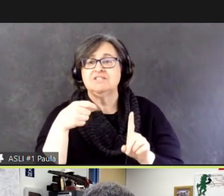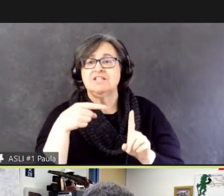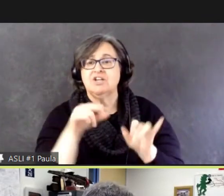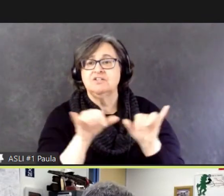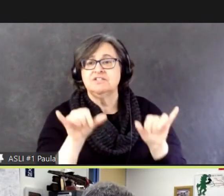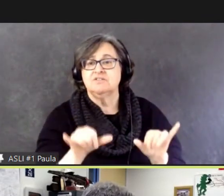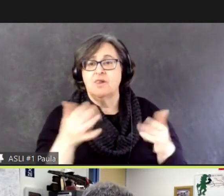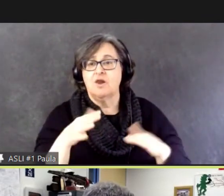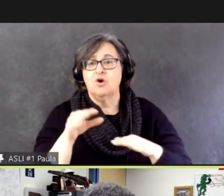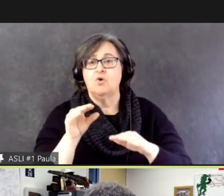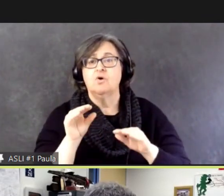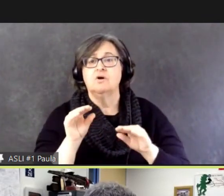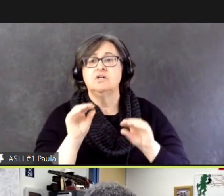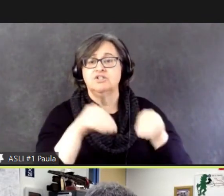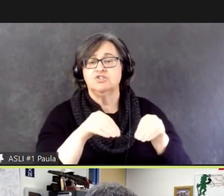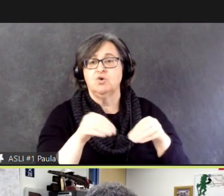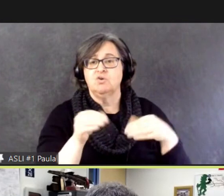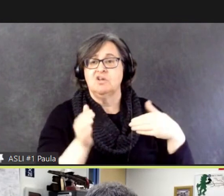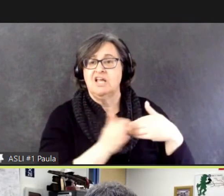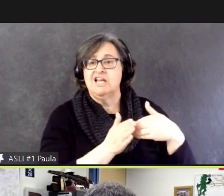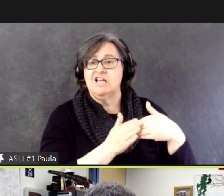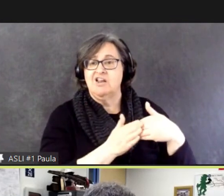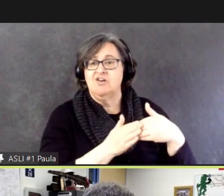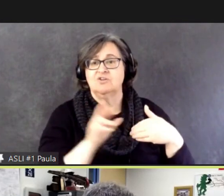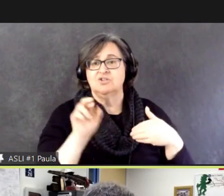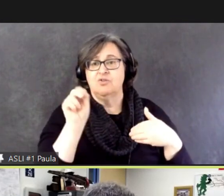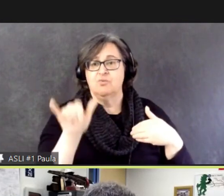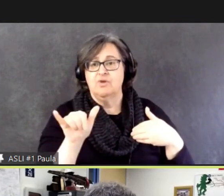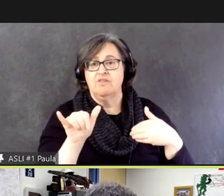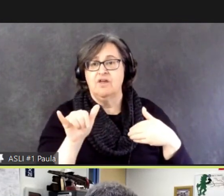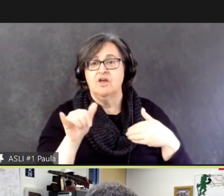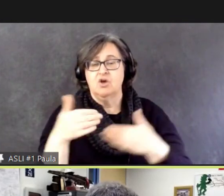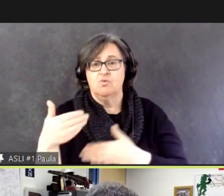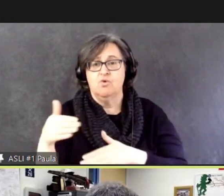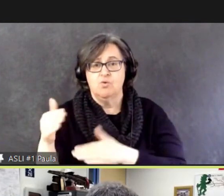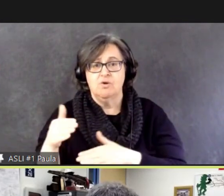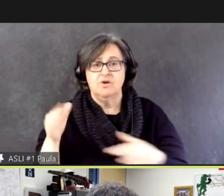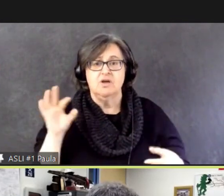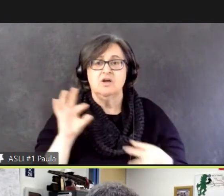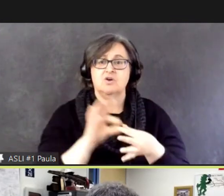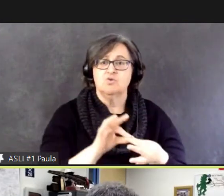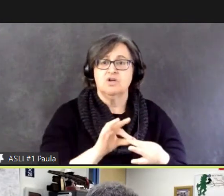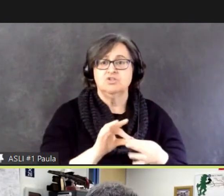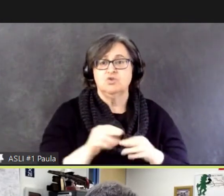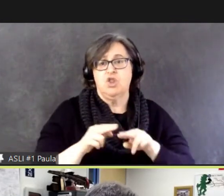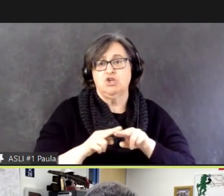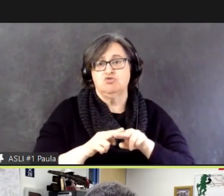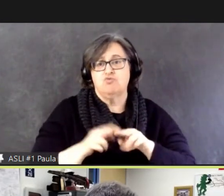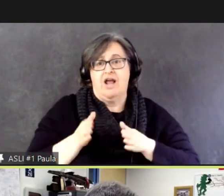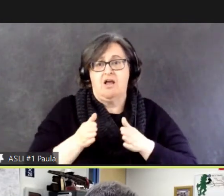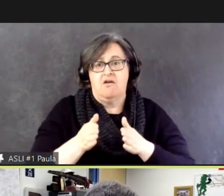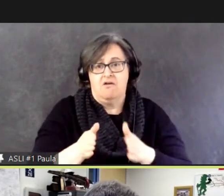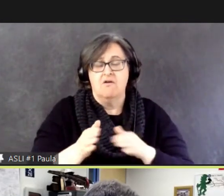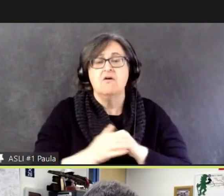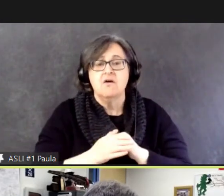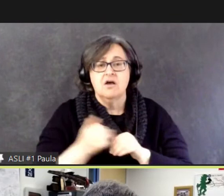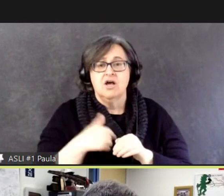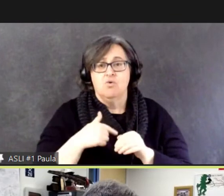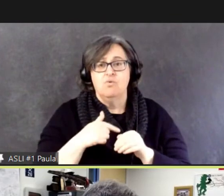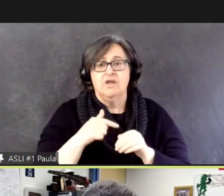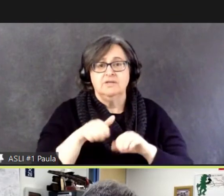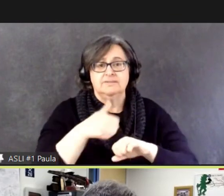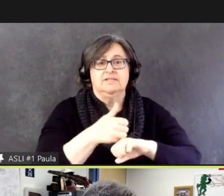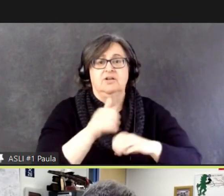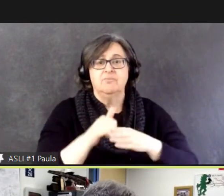it's been installed in an adjacent room to the relay room, and it's been tracked down to all the equipment at track level, which will allow us to build out the relay room in place.